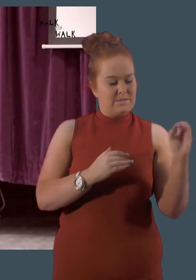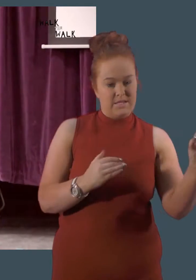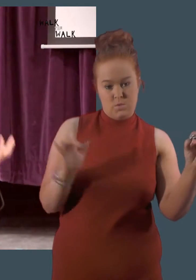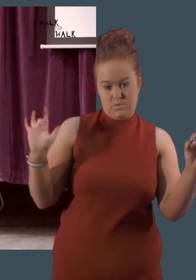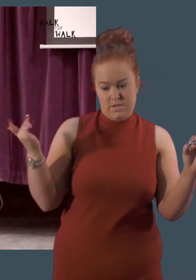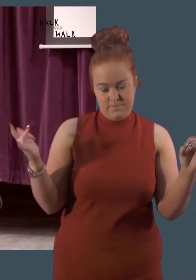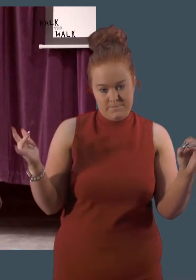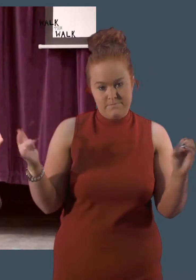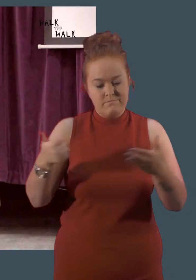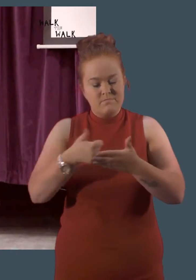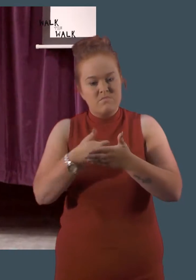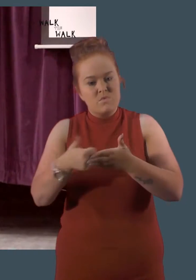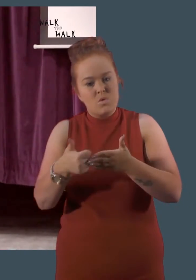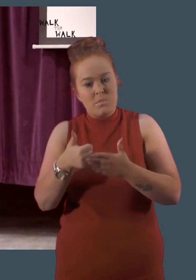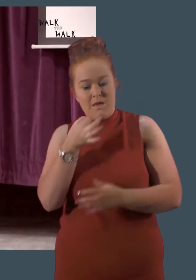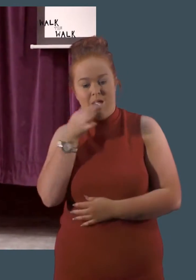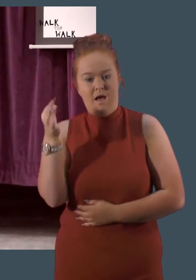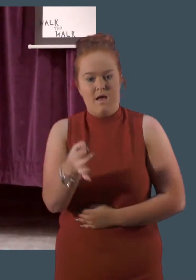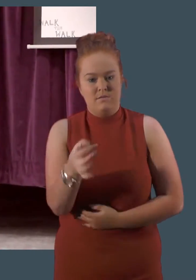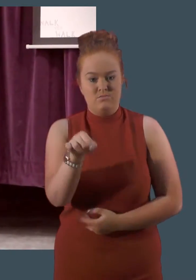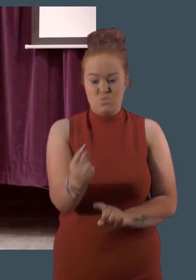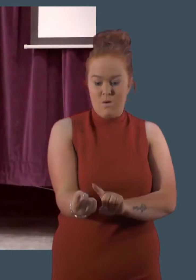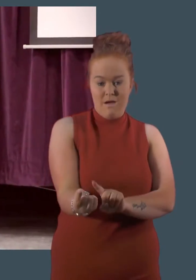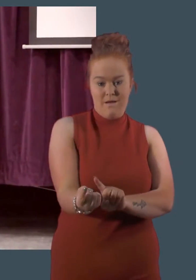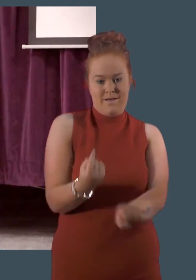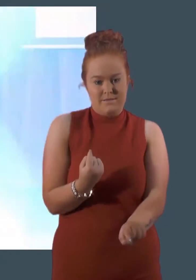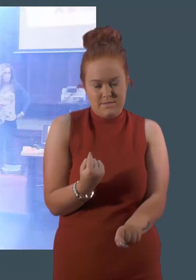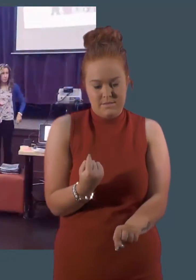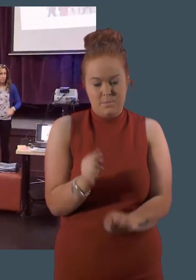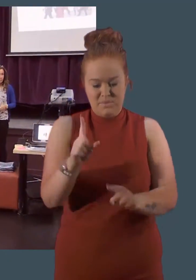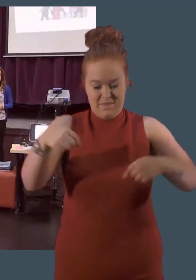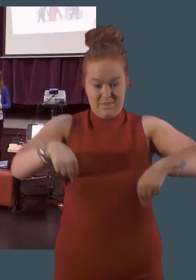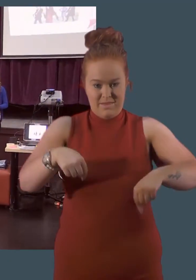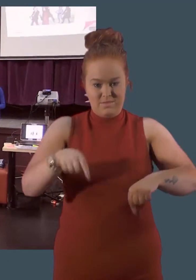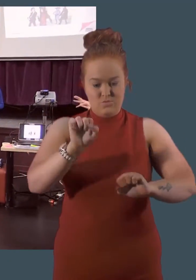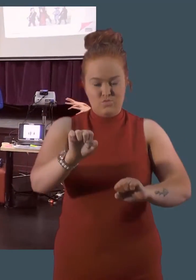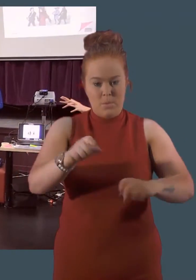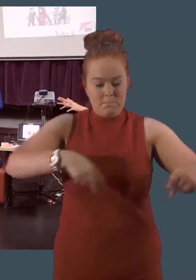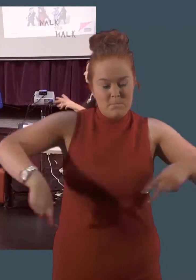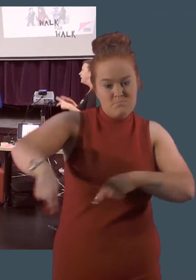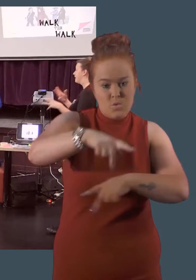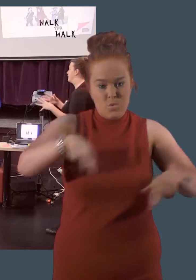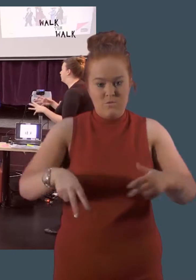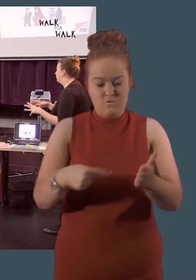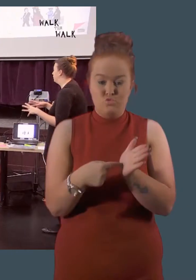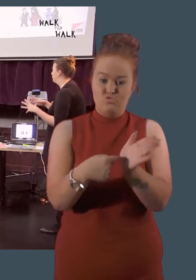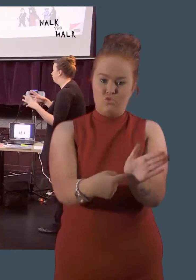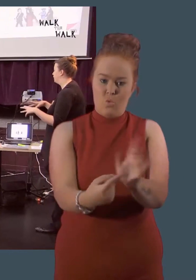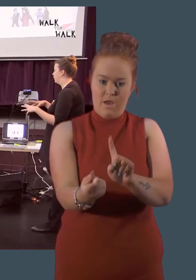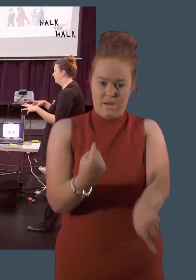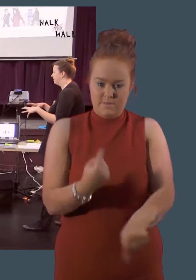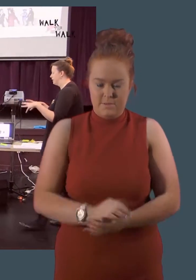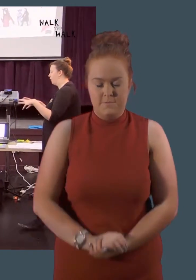as they go through their work or going to college or whatever. This is a slightly more interactive way of me asking